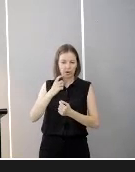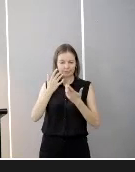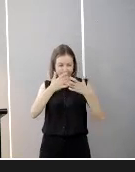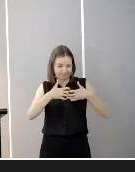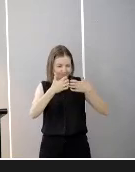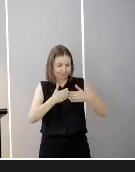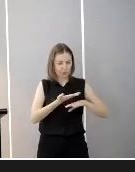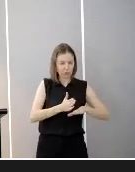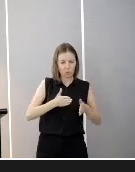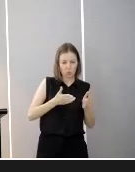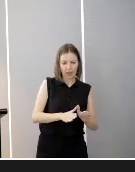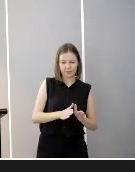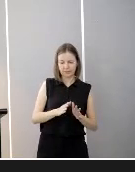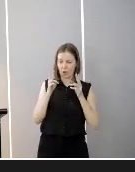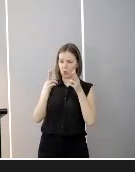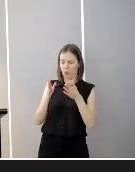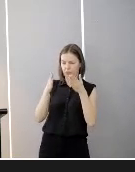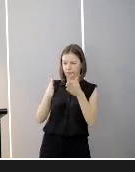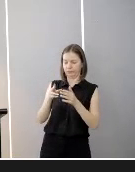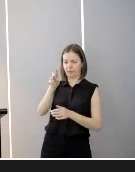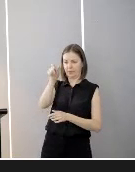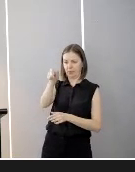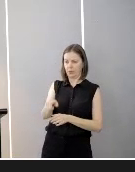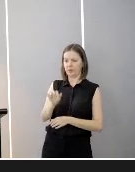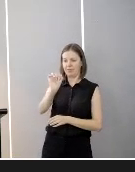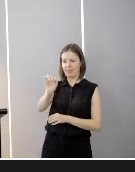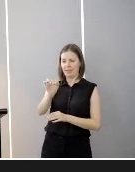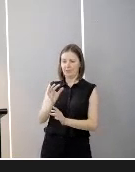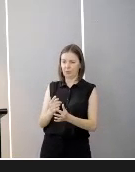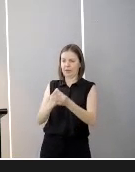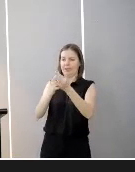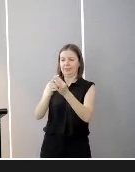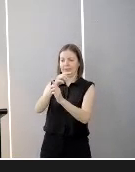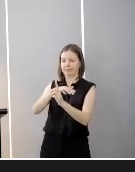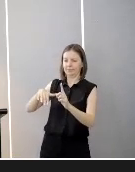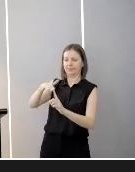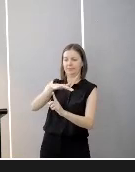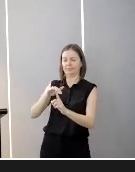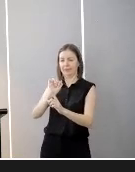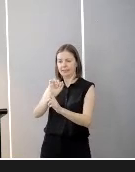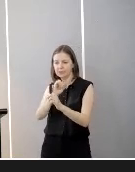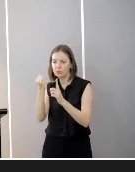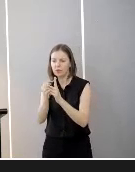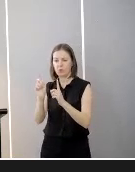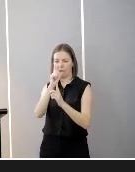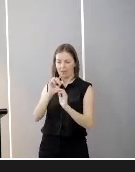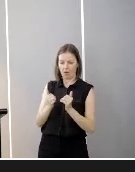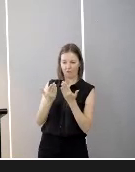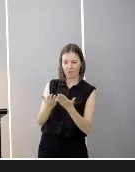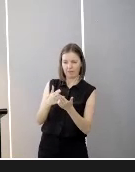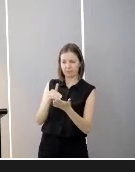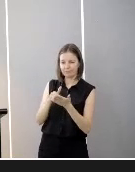ways to look at a person's kind of particular situation and how we might better match what we offer to them to